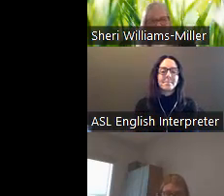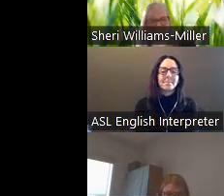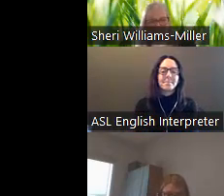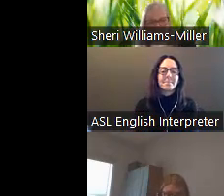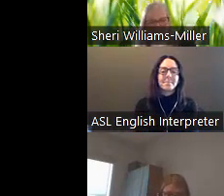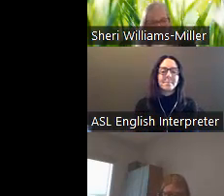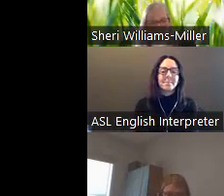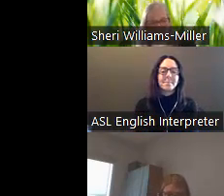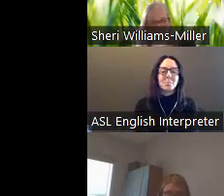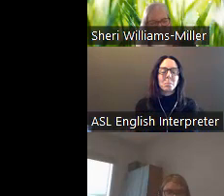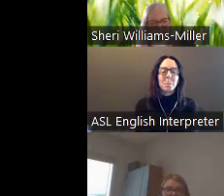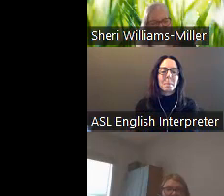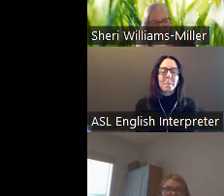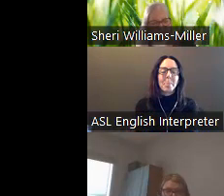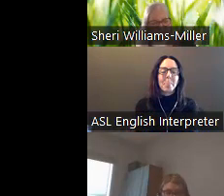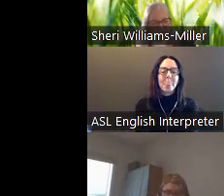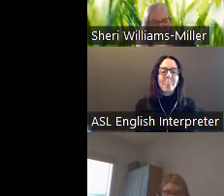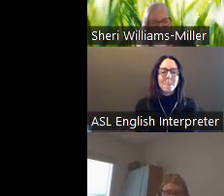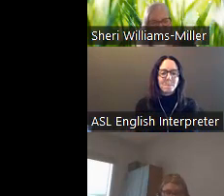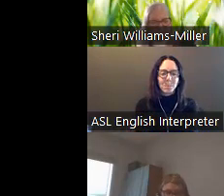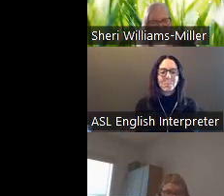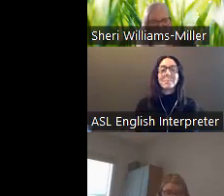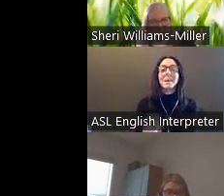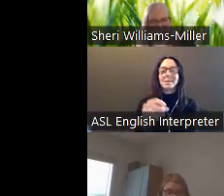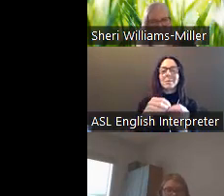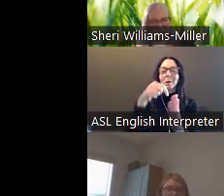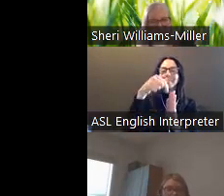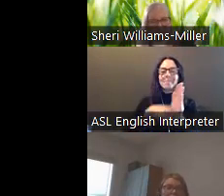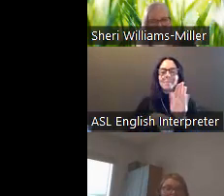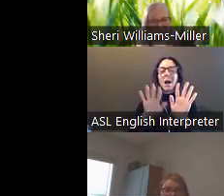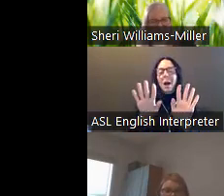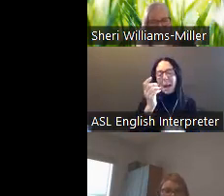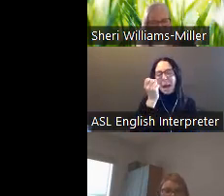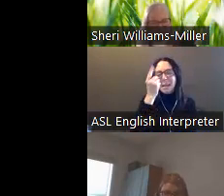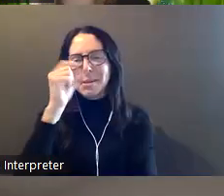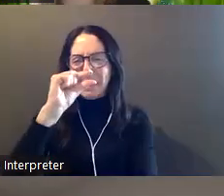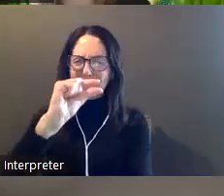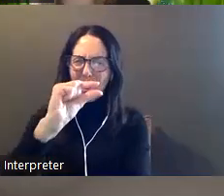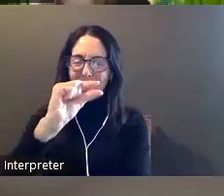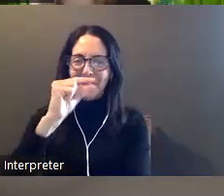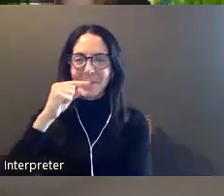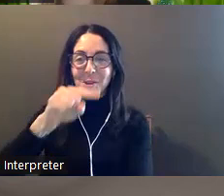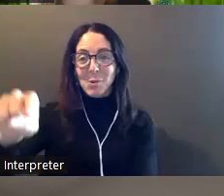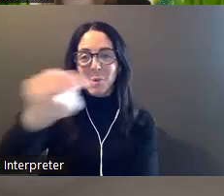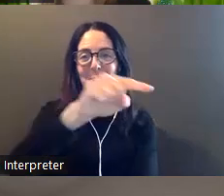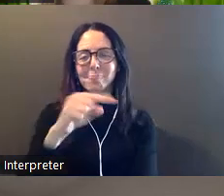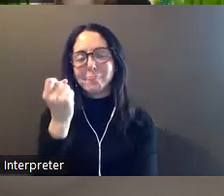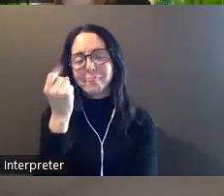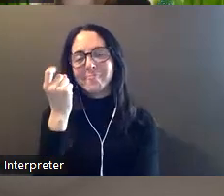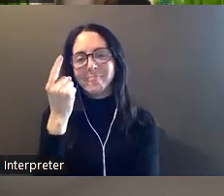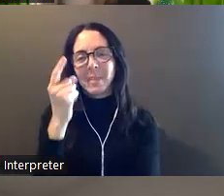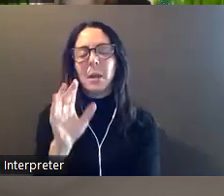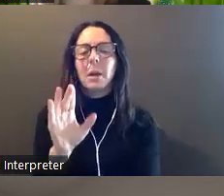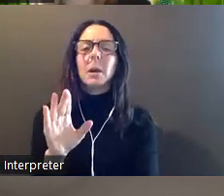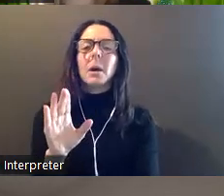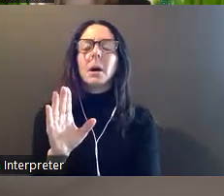Okay. So this is the detailed process map, and I realize that it's tiny on your screen. And I just